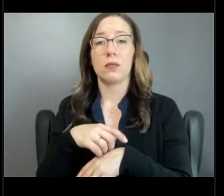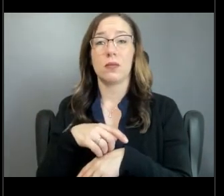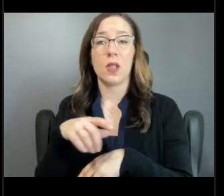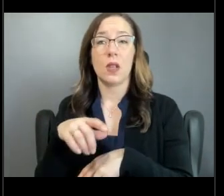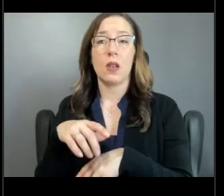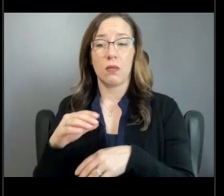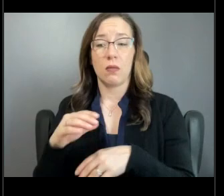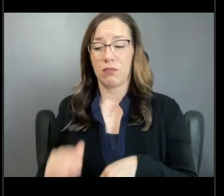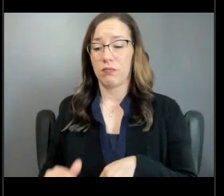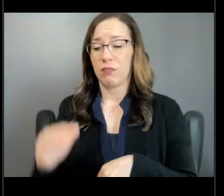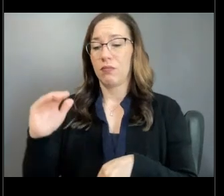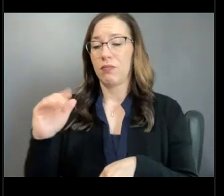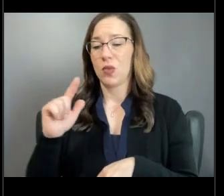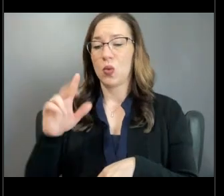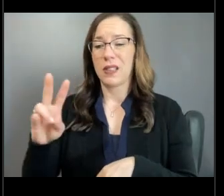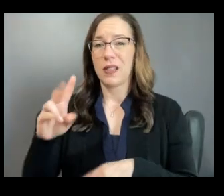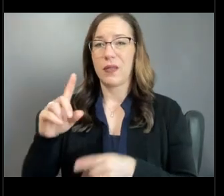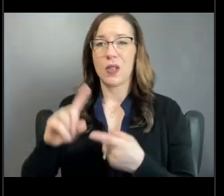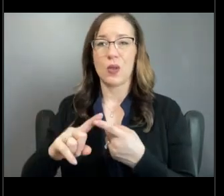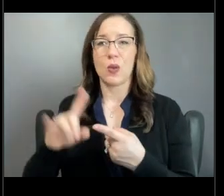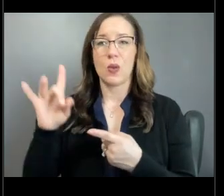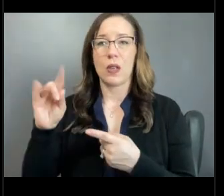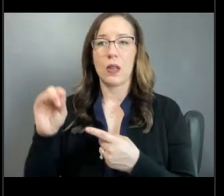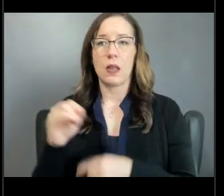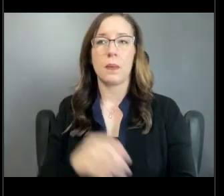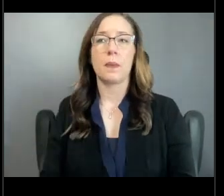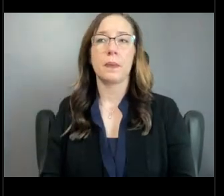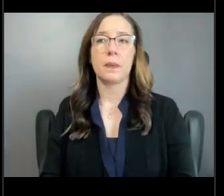inches and 80 inches.